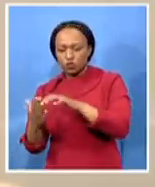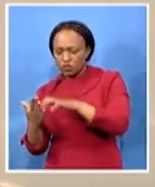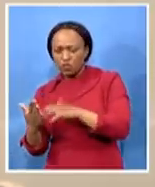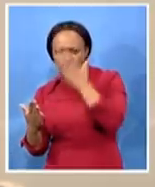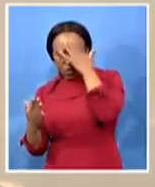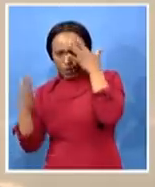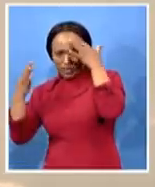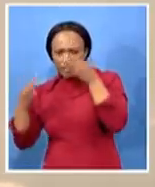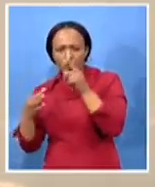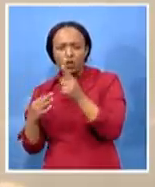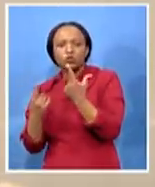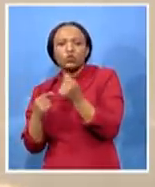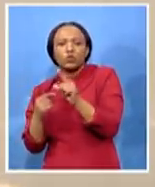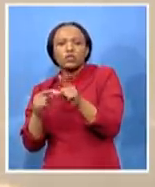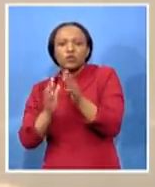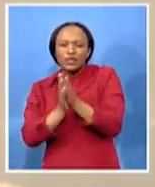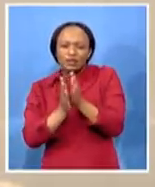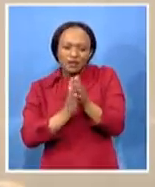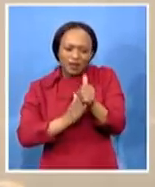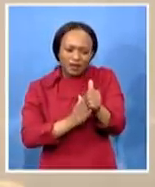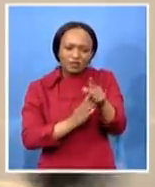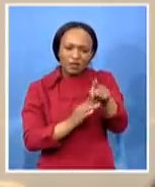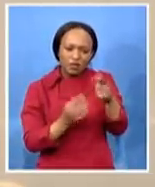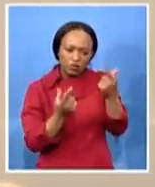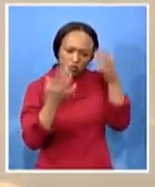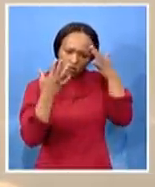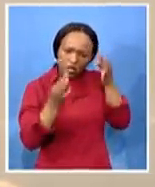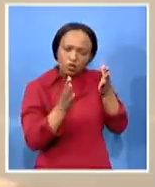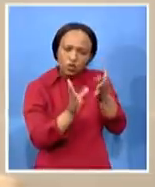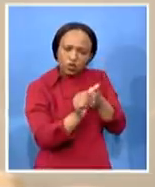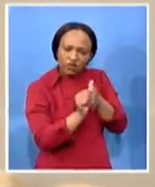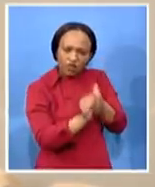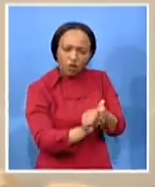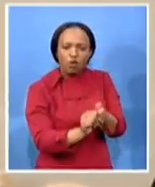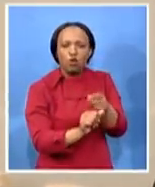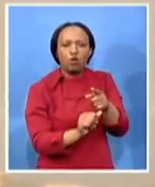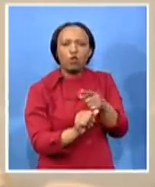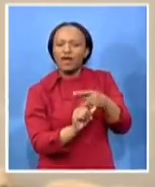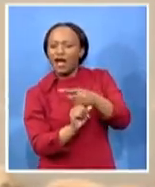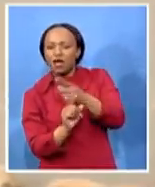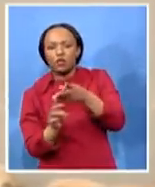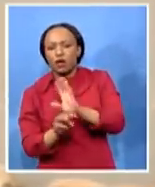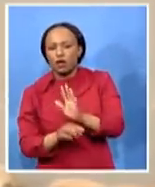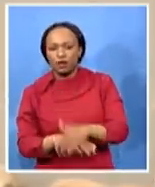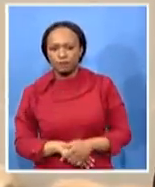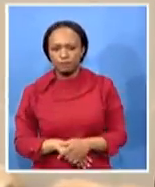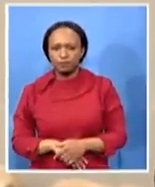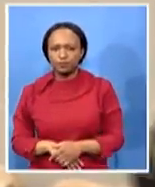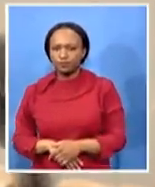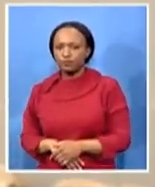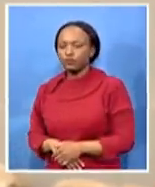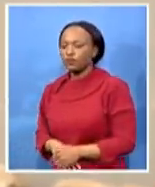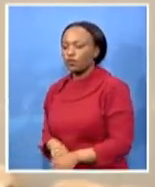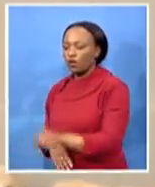that they exercise exactly that, not along factional lines. Tony Yengeni has called on the president to lead by example and step aside. Do you share the same